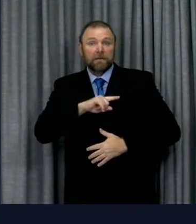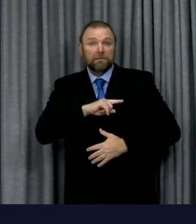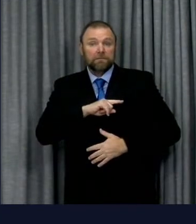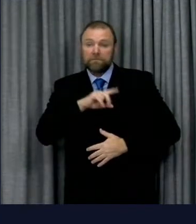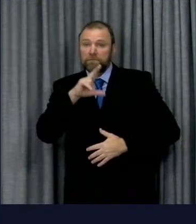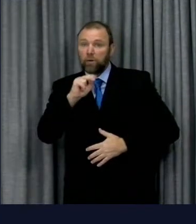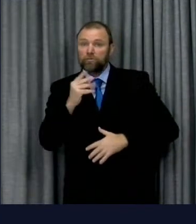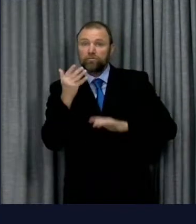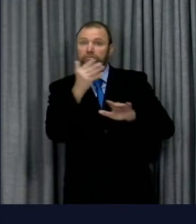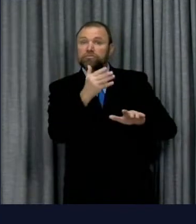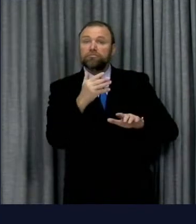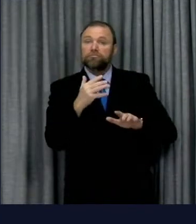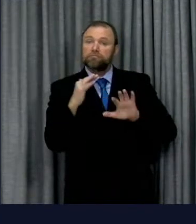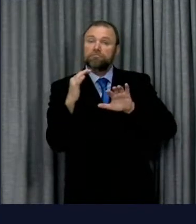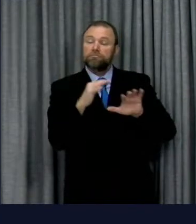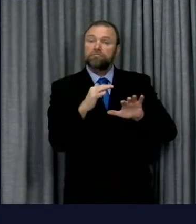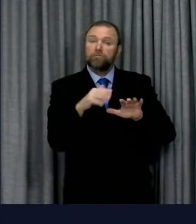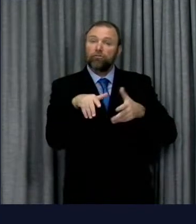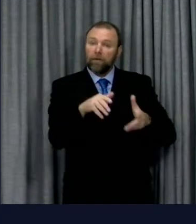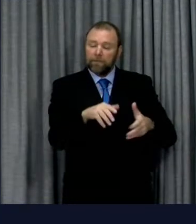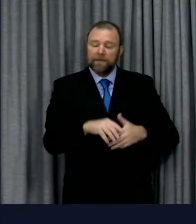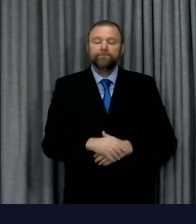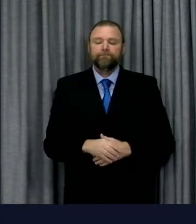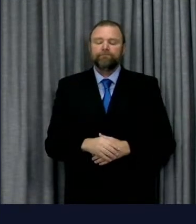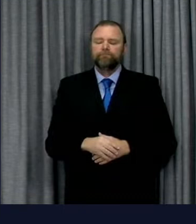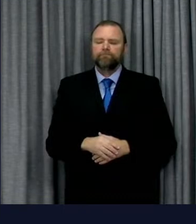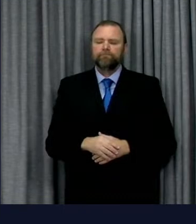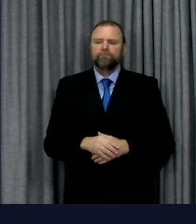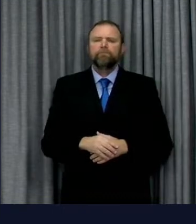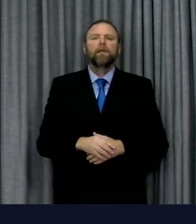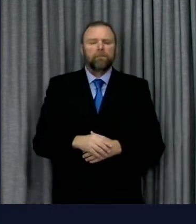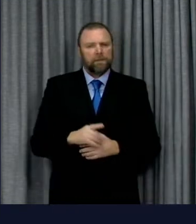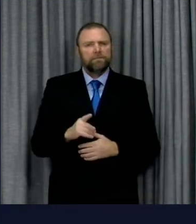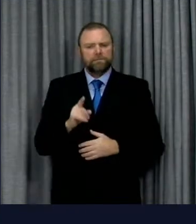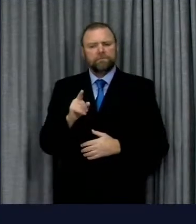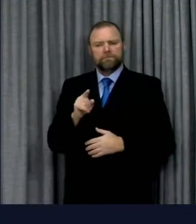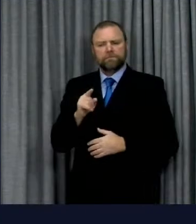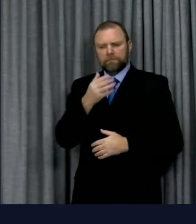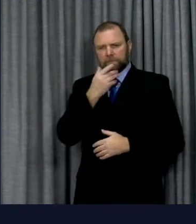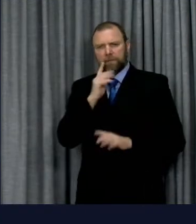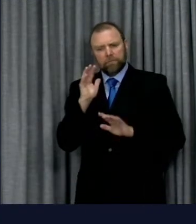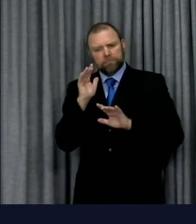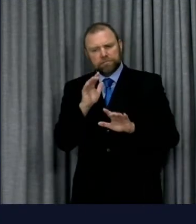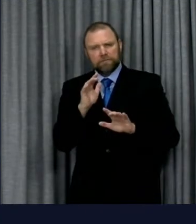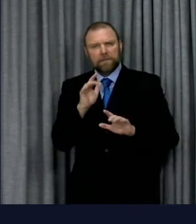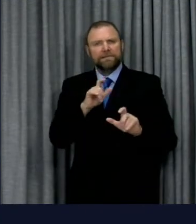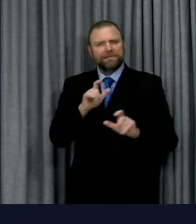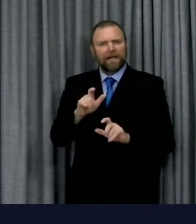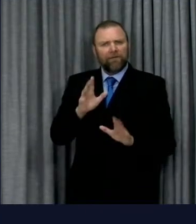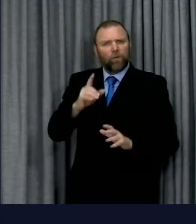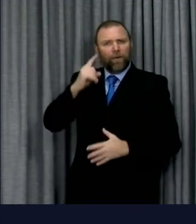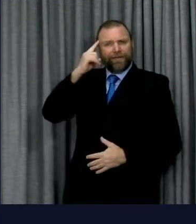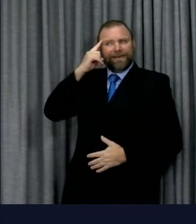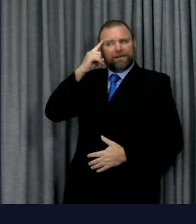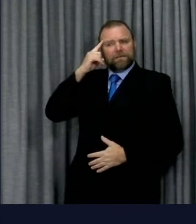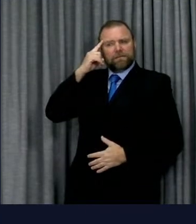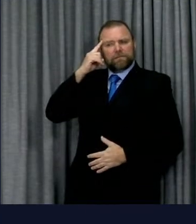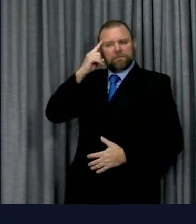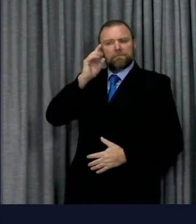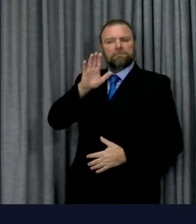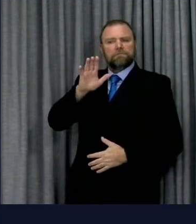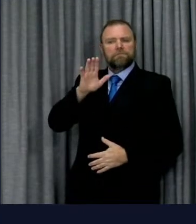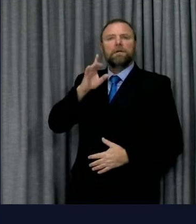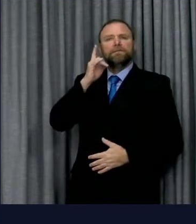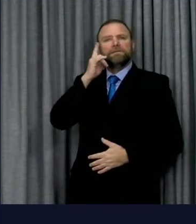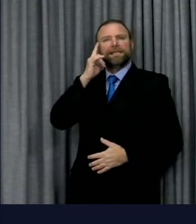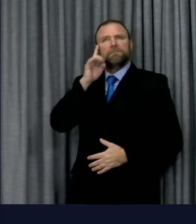make those decisions. We'll still ask people to think those decisions through, to do the